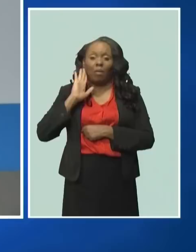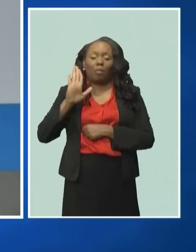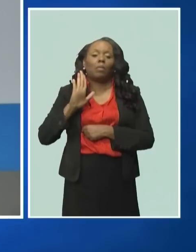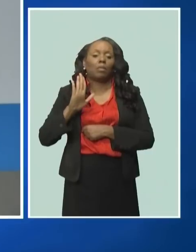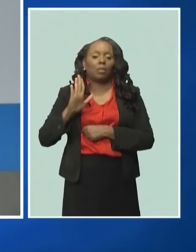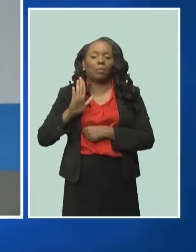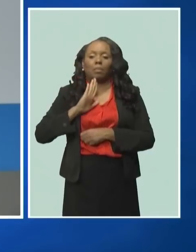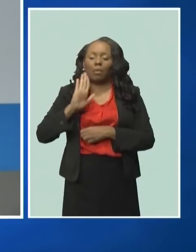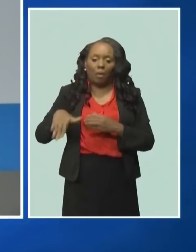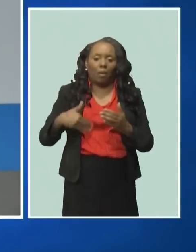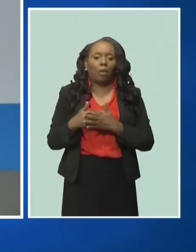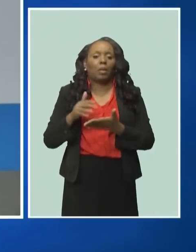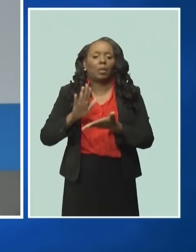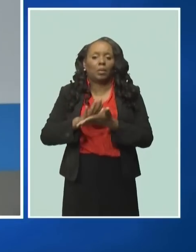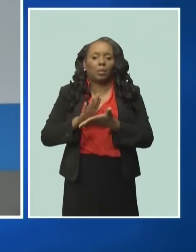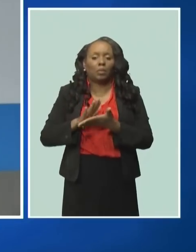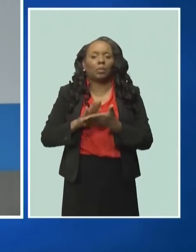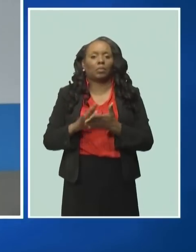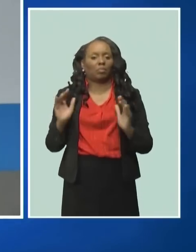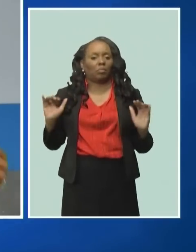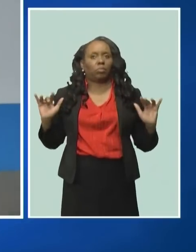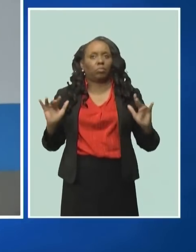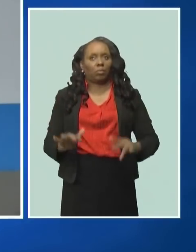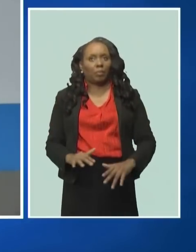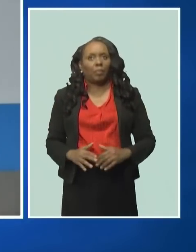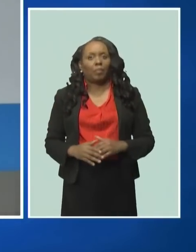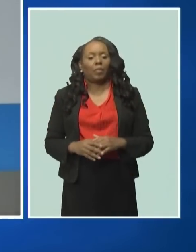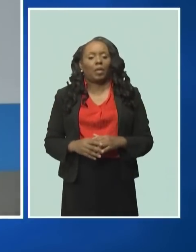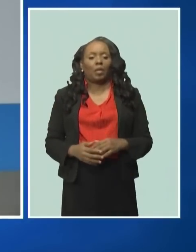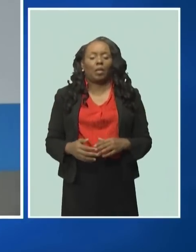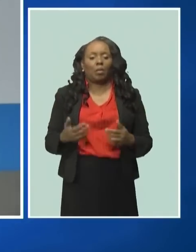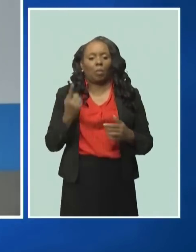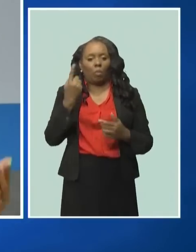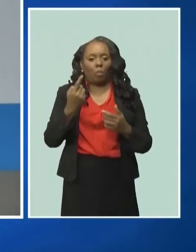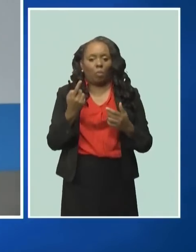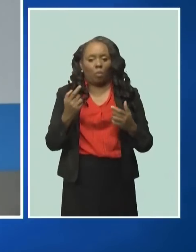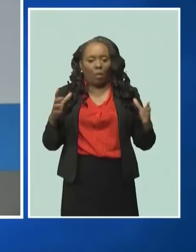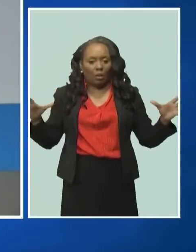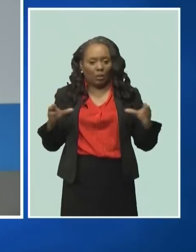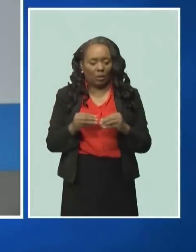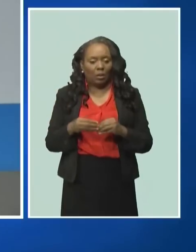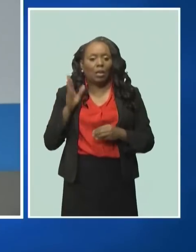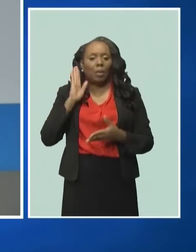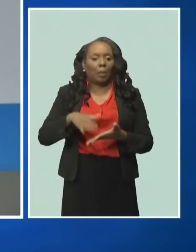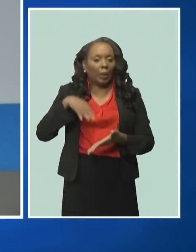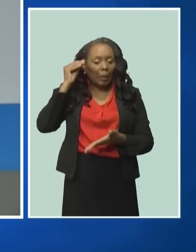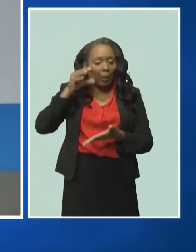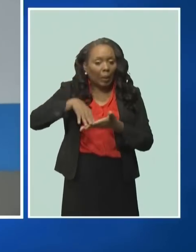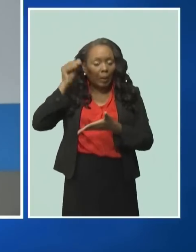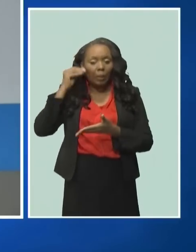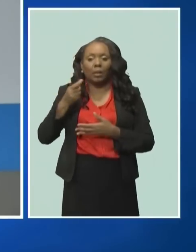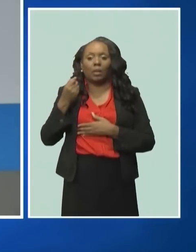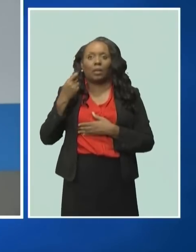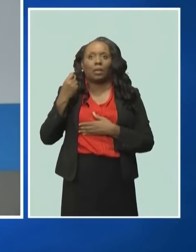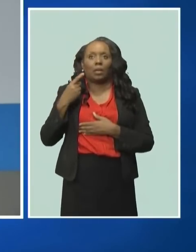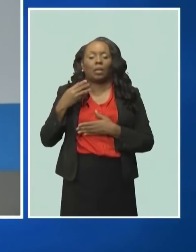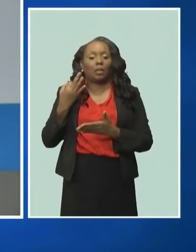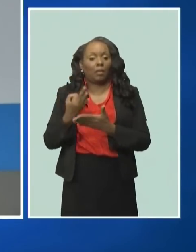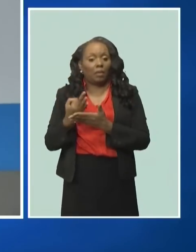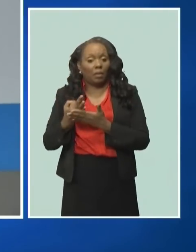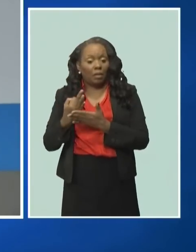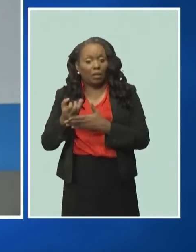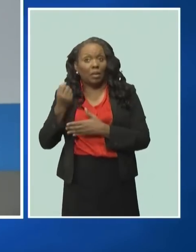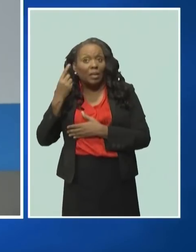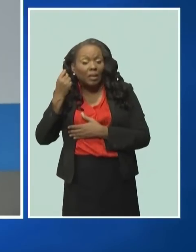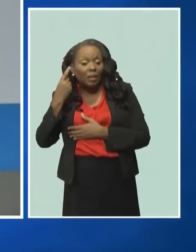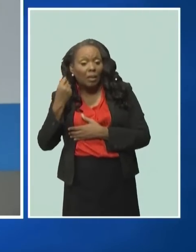every school in Barbados assembles at a conference facility where they learn and they understand about the relationship between financial